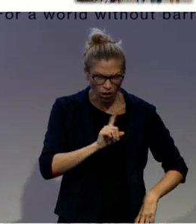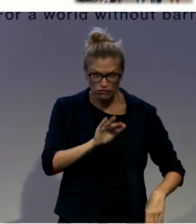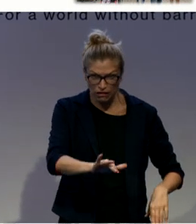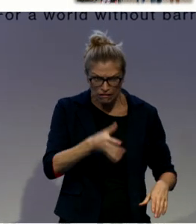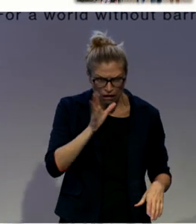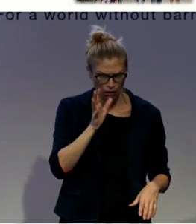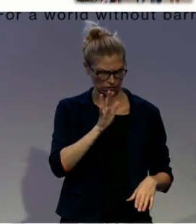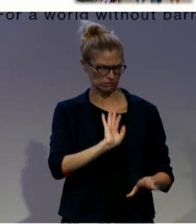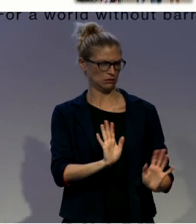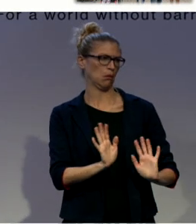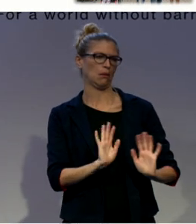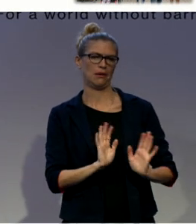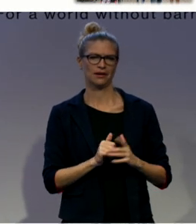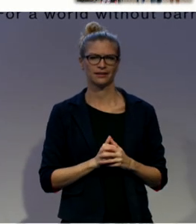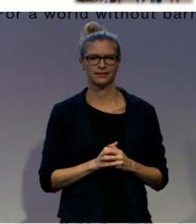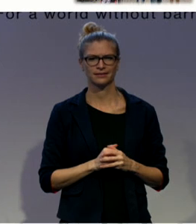Pero